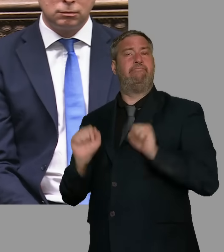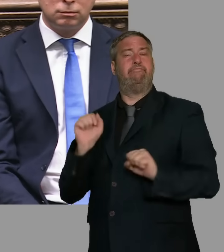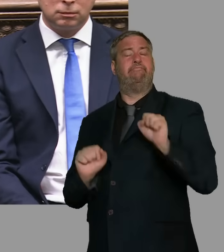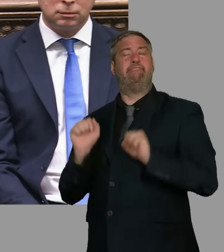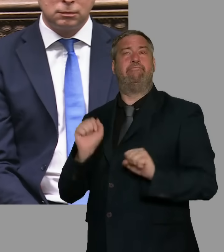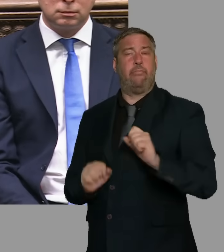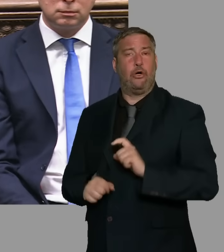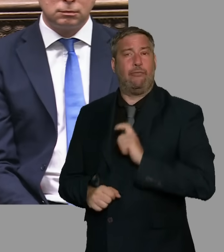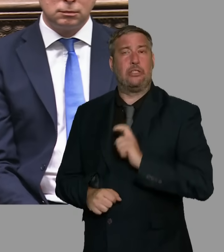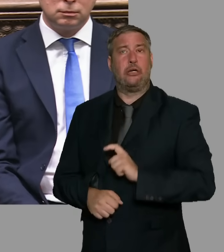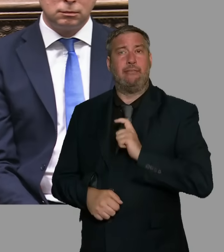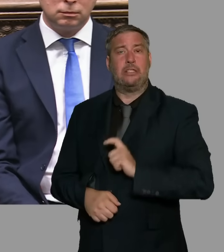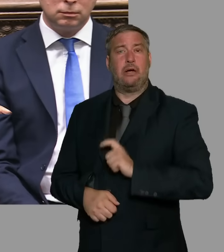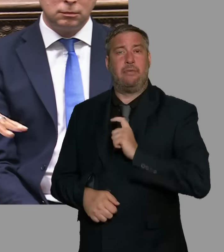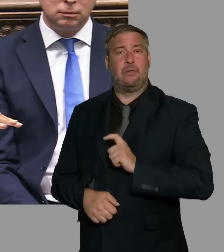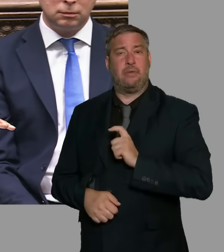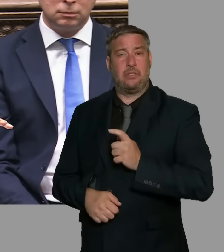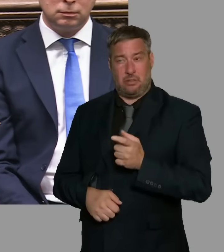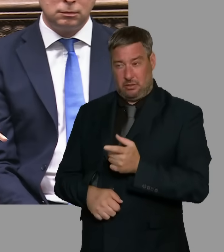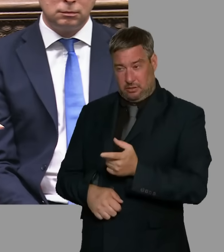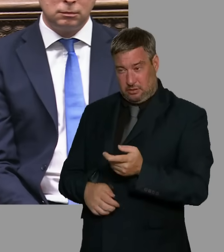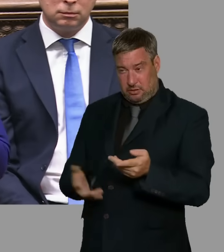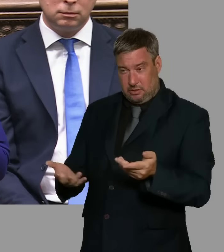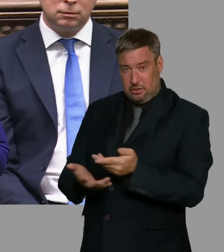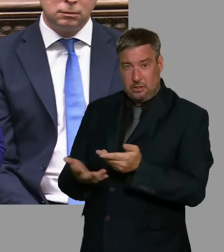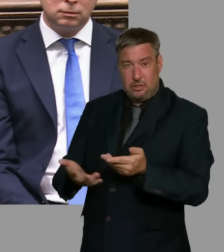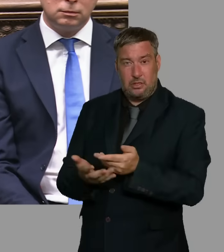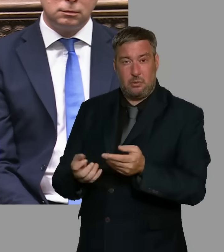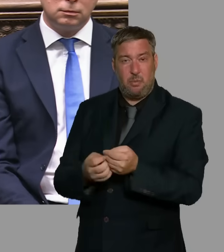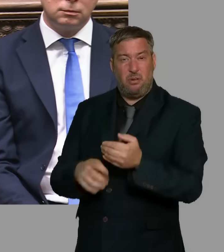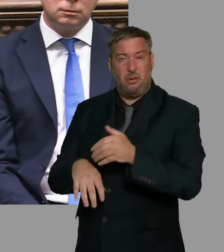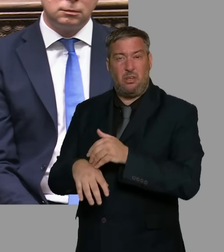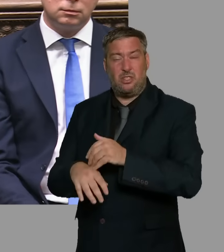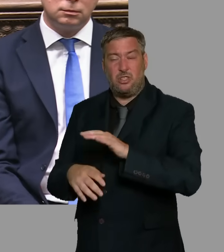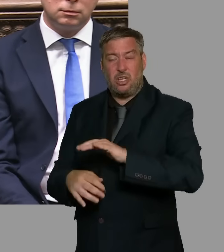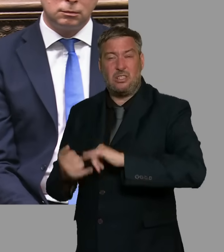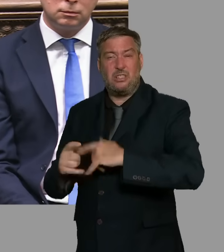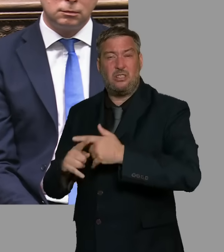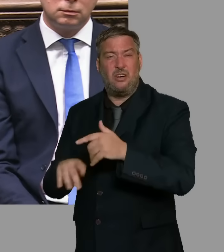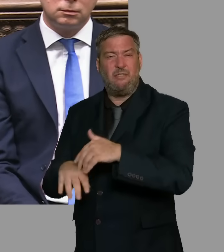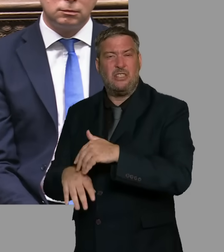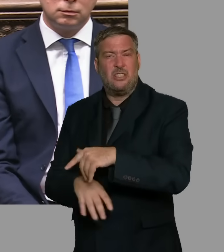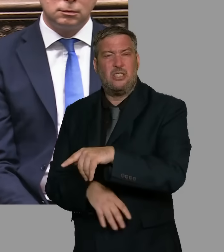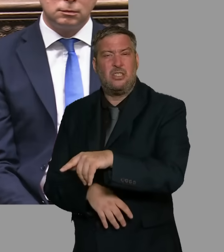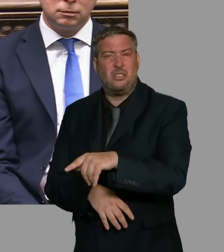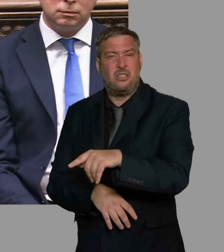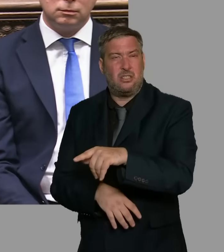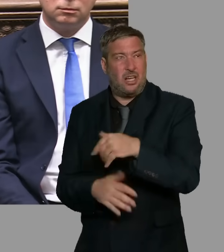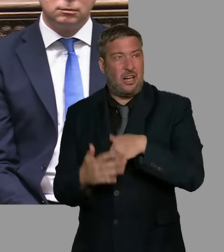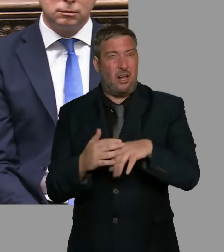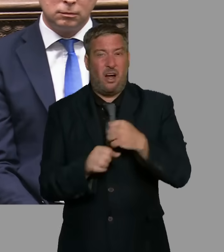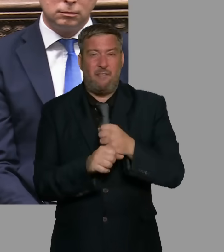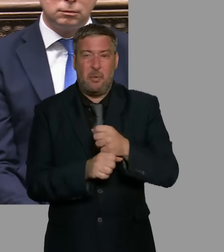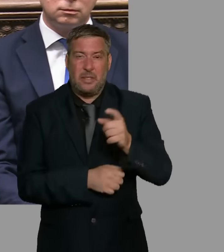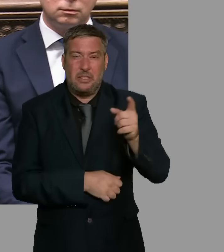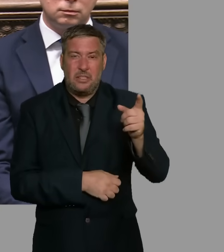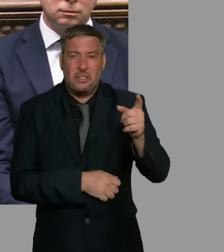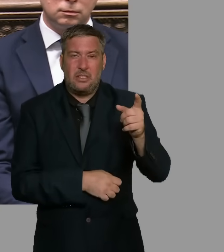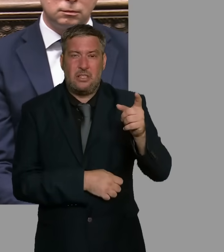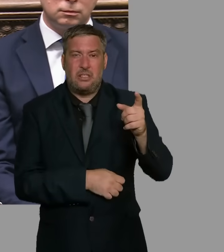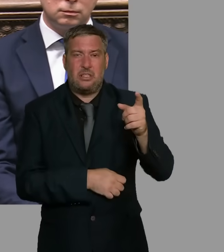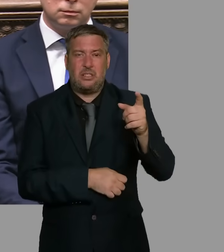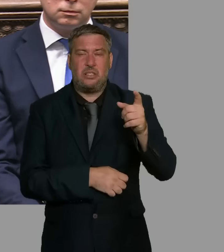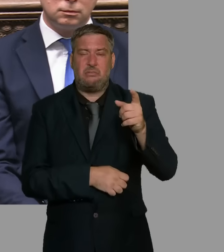a disgrace. This government has repeatedly refused to declare Lord Mandelson's full interests. And as part of